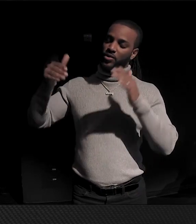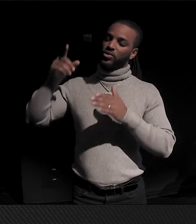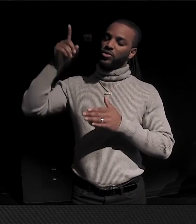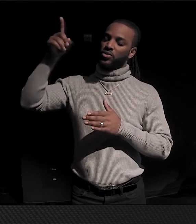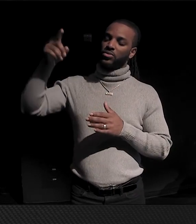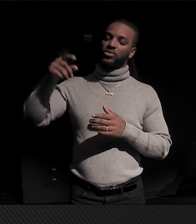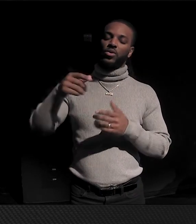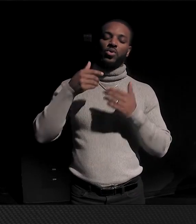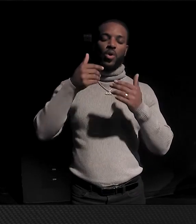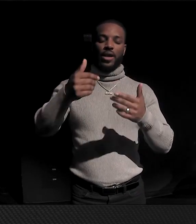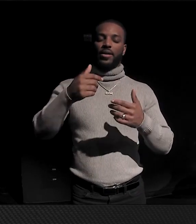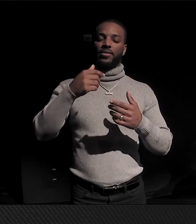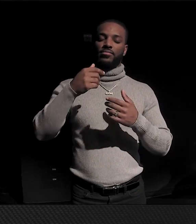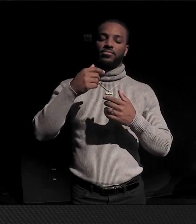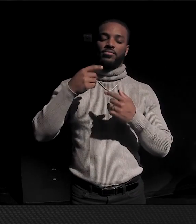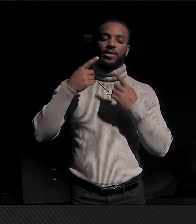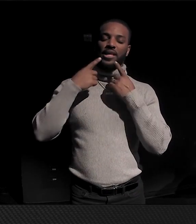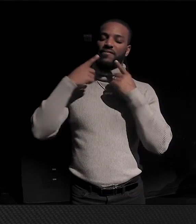confess.